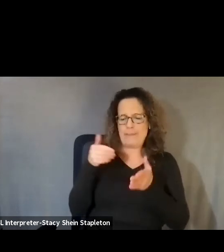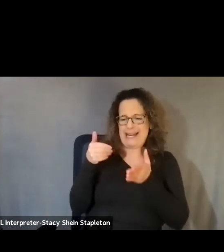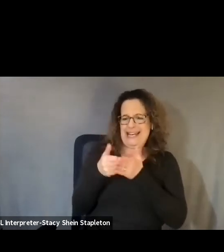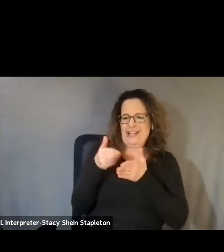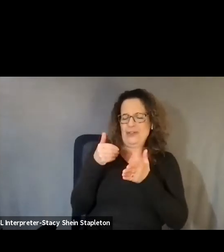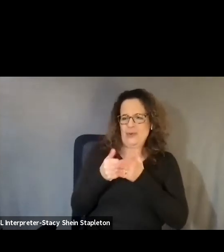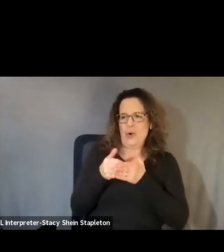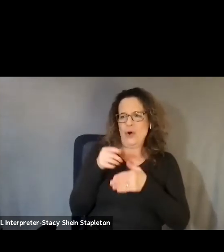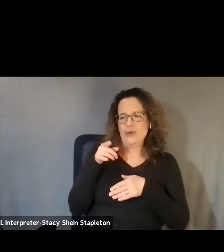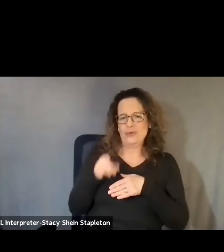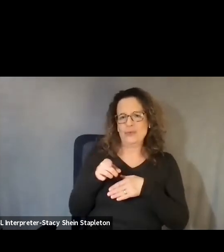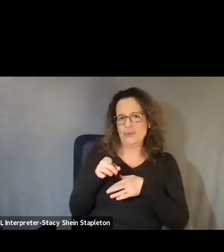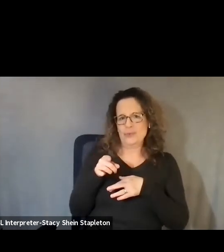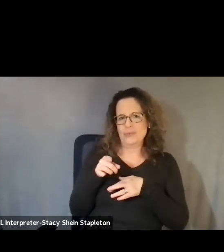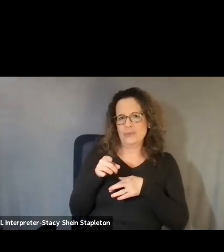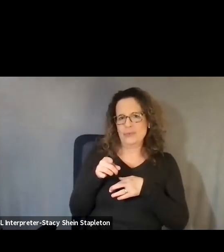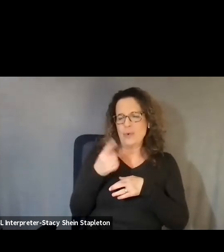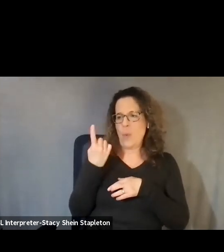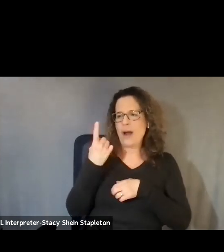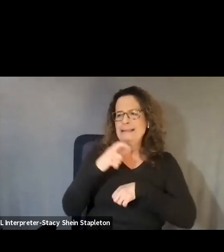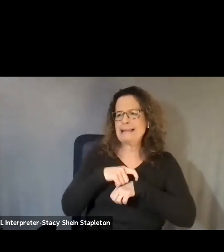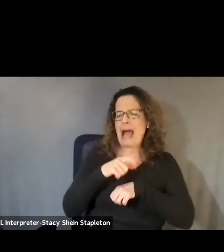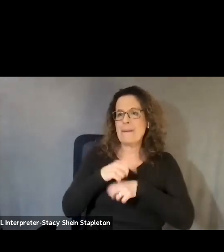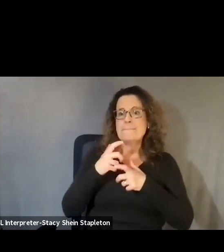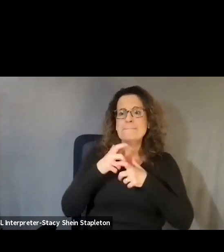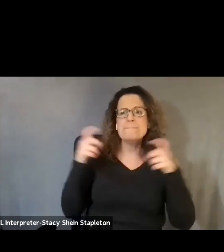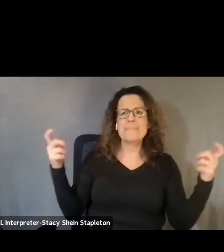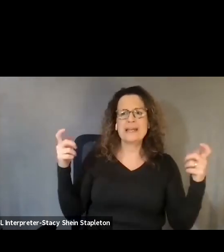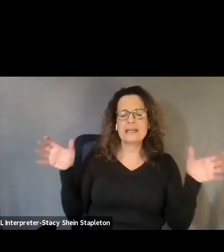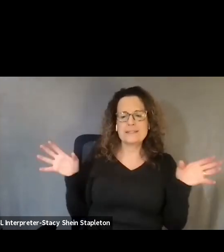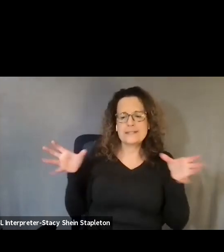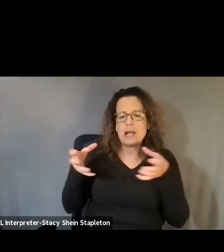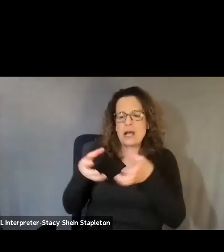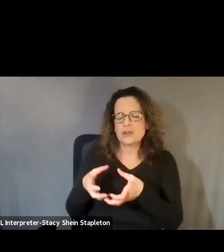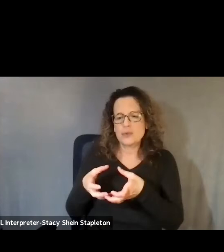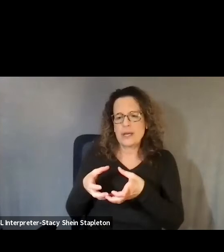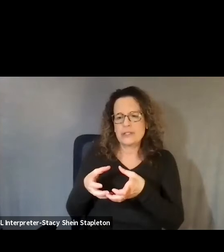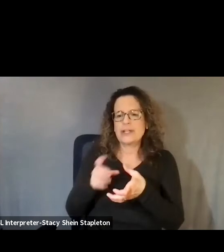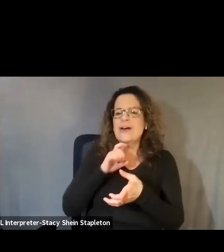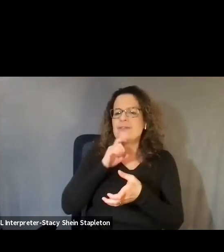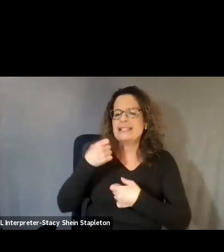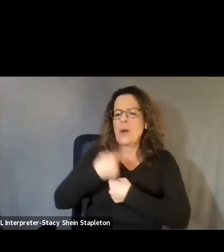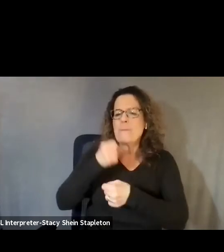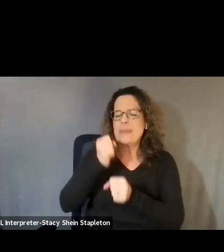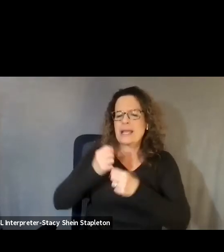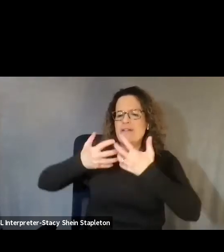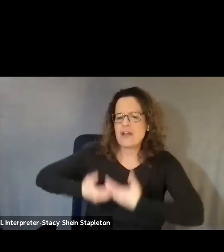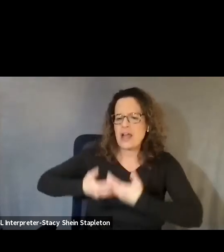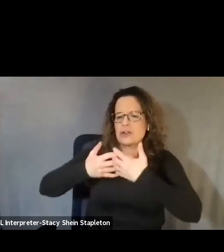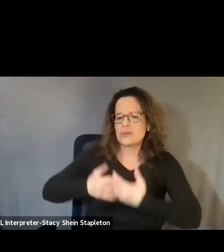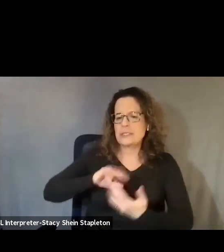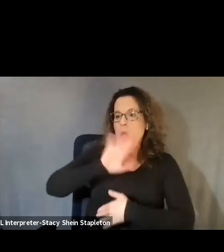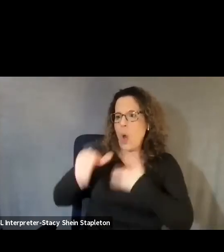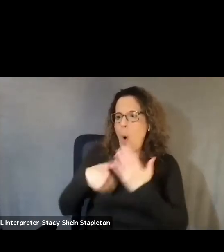door to, at one point, one of the biggest concentrations of steel making anywhere in the world. And it's